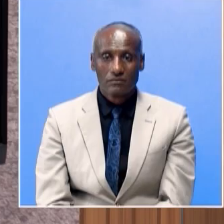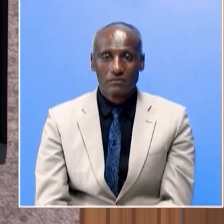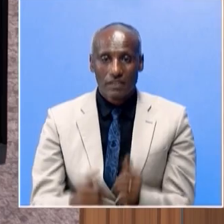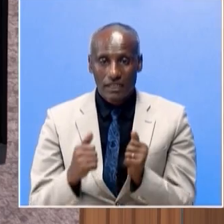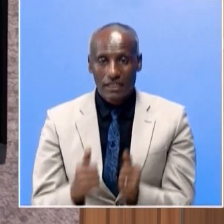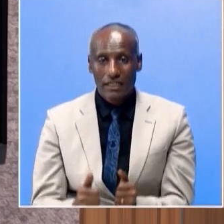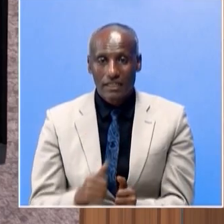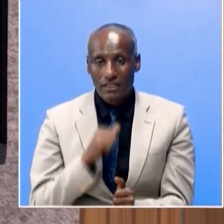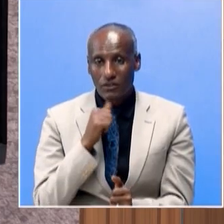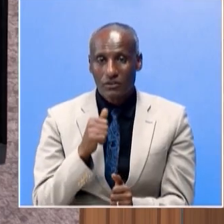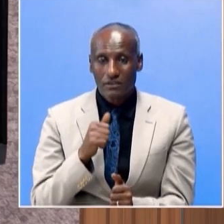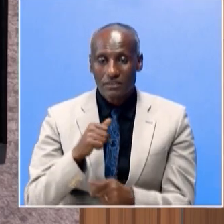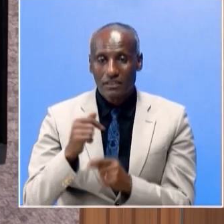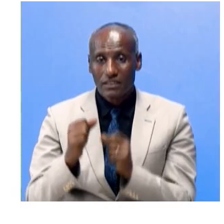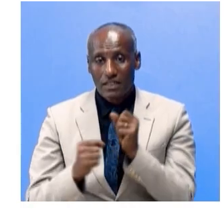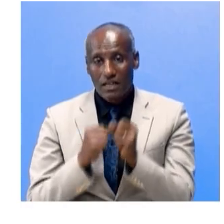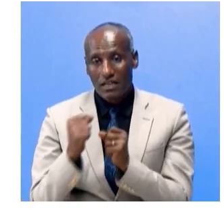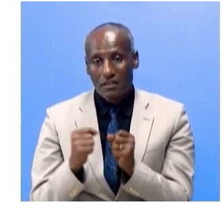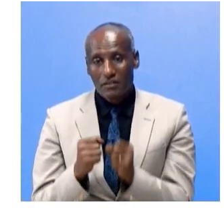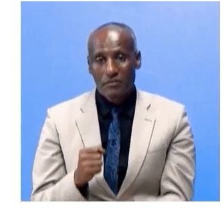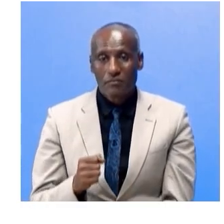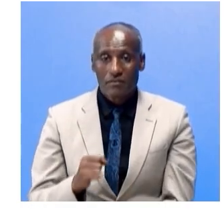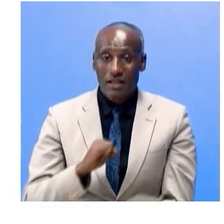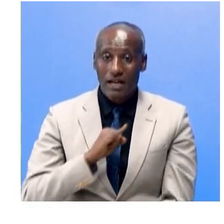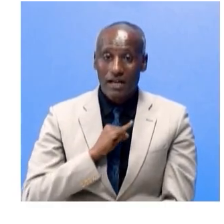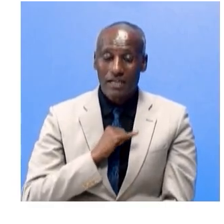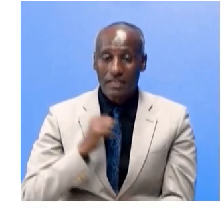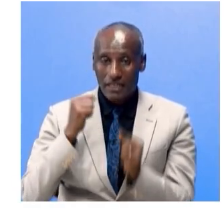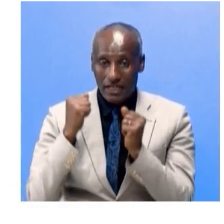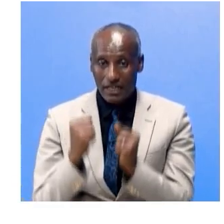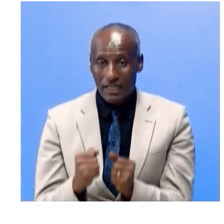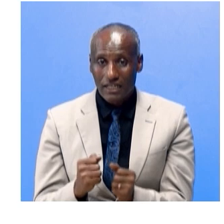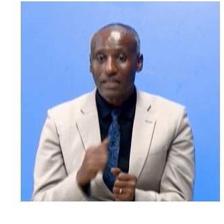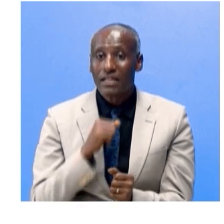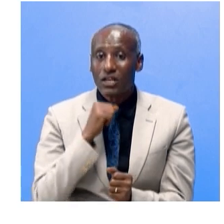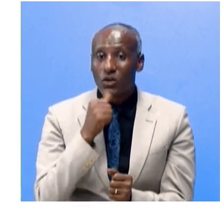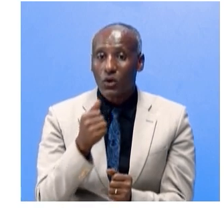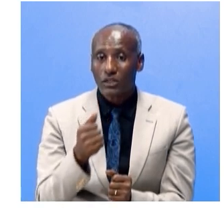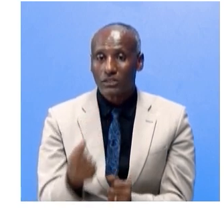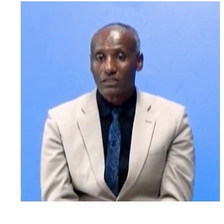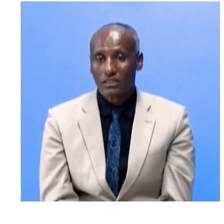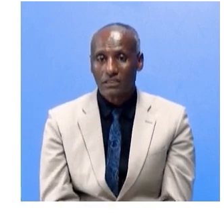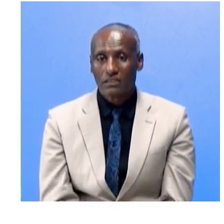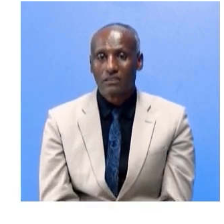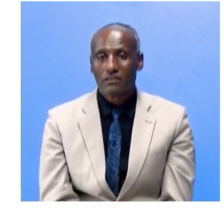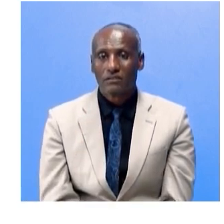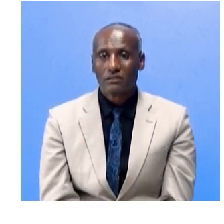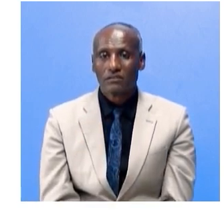run. And then so you can say, I can not or I